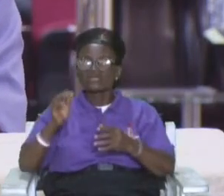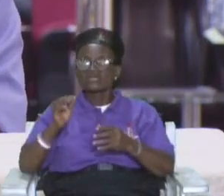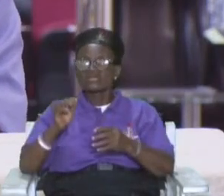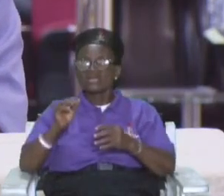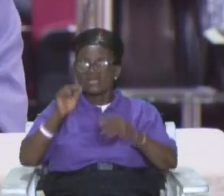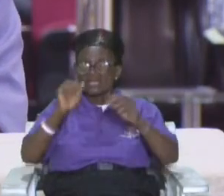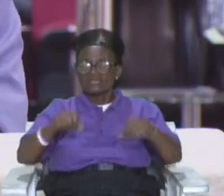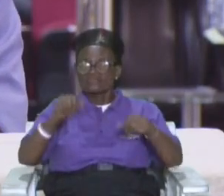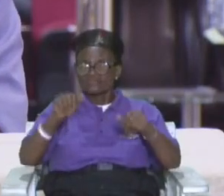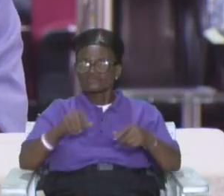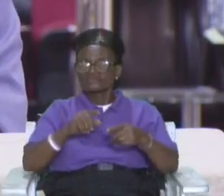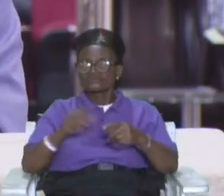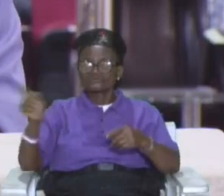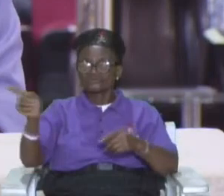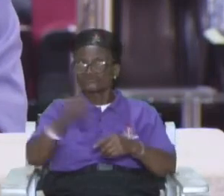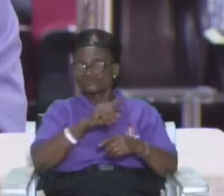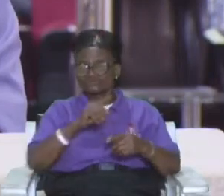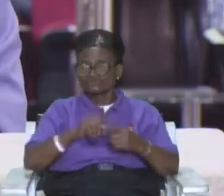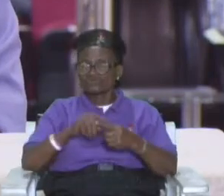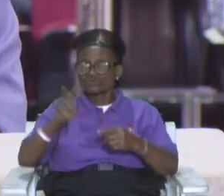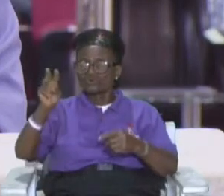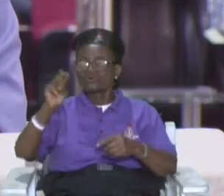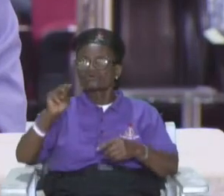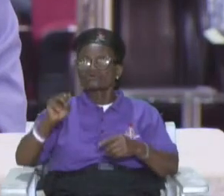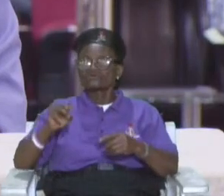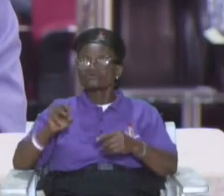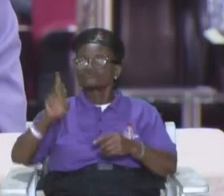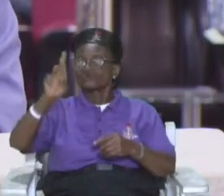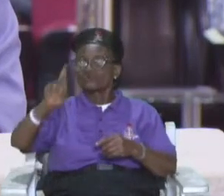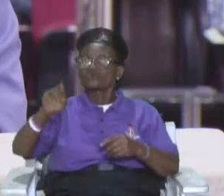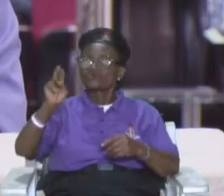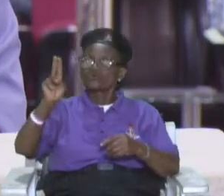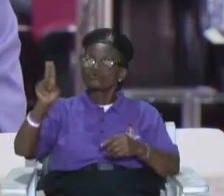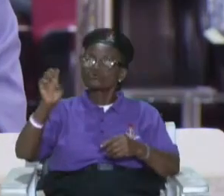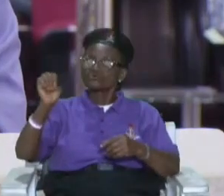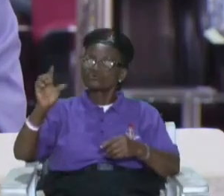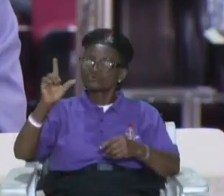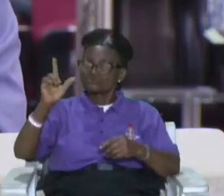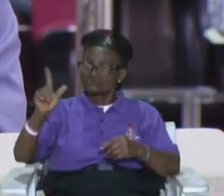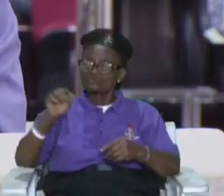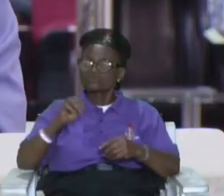your enemies." You remember one of us said it.